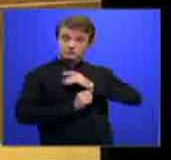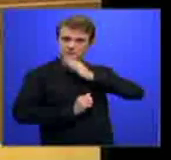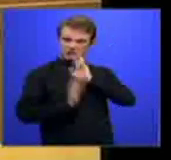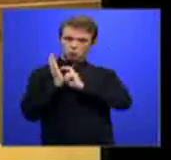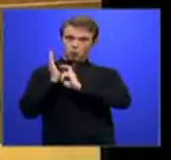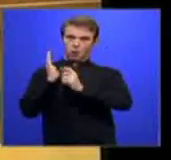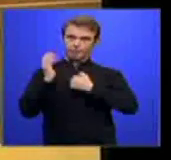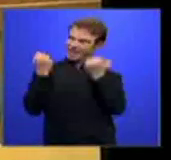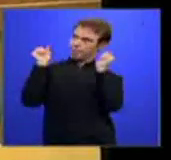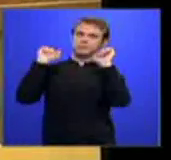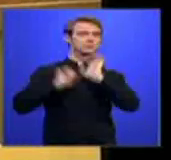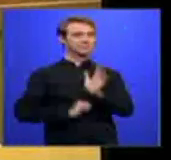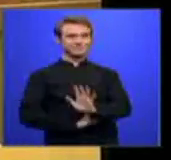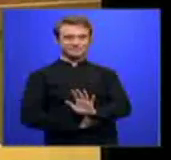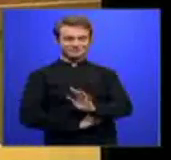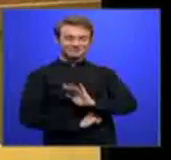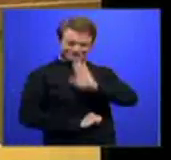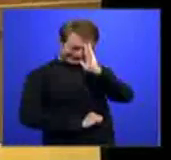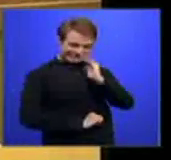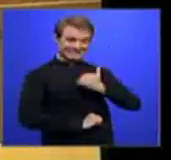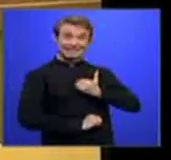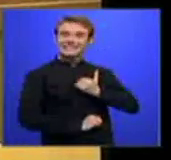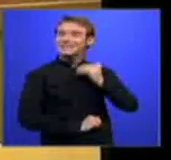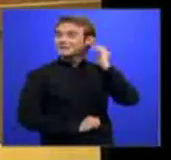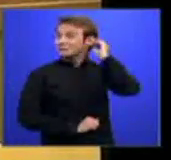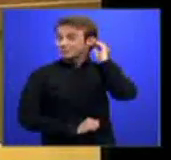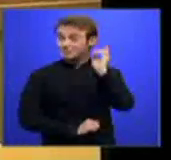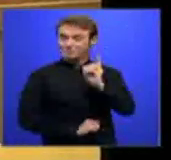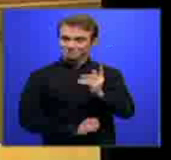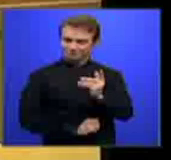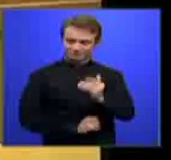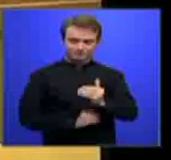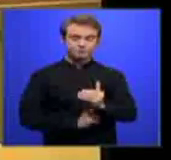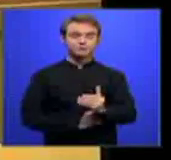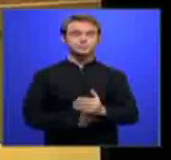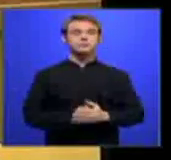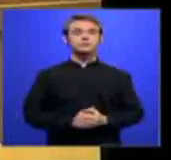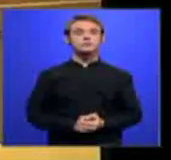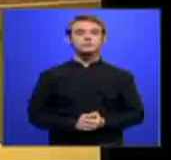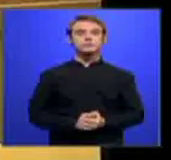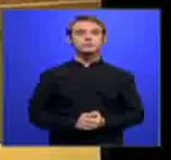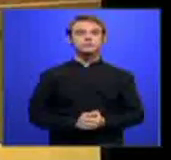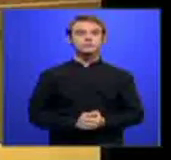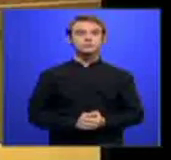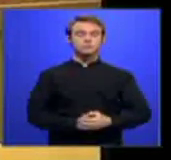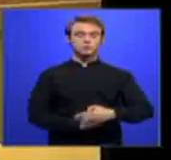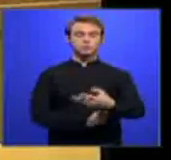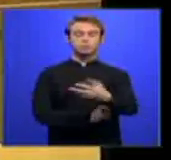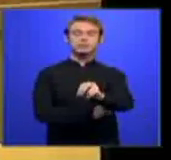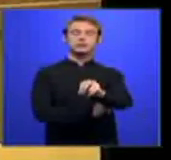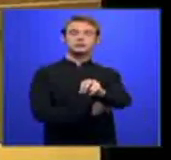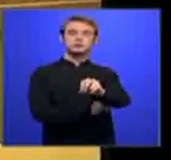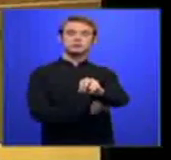Honorable members, in 2014, we will create the National Health Insurance Fund.